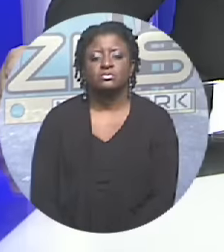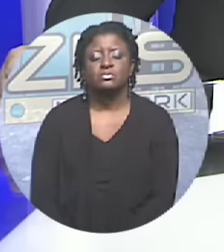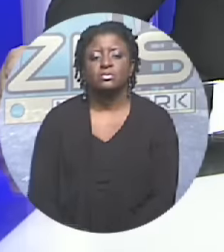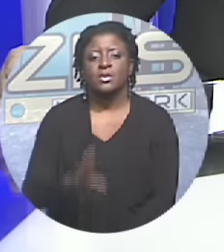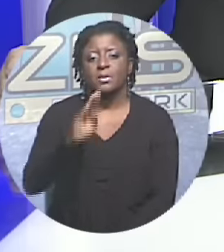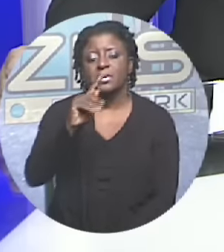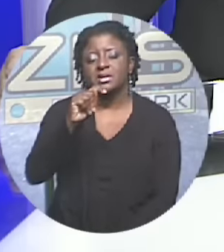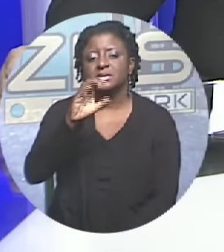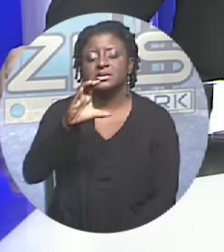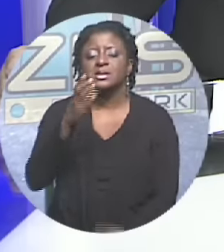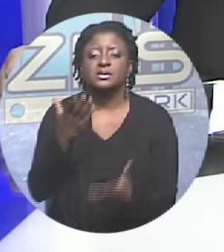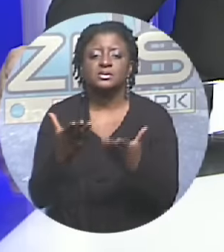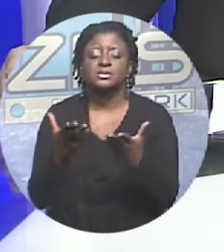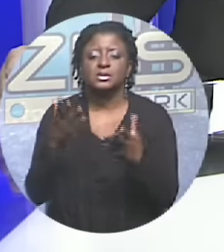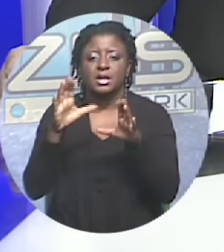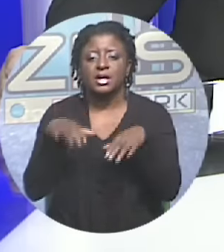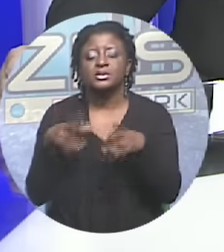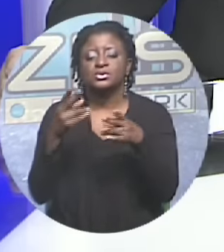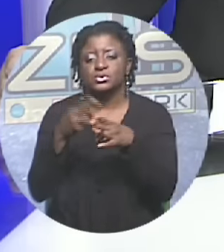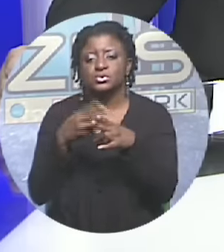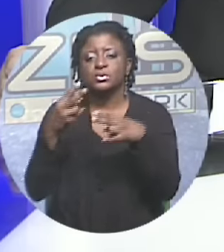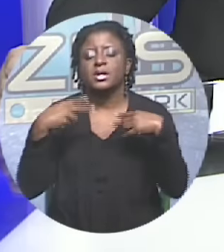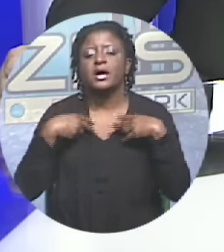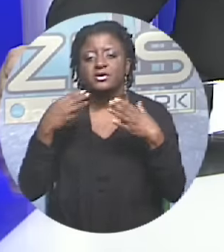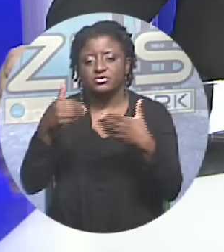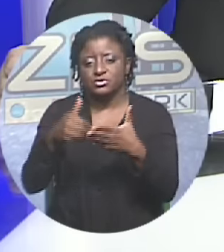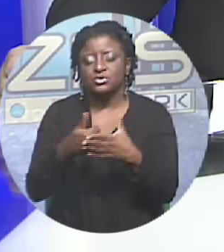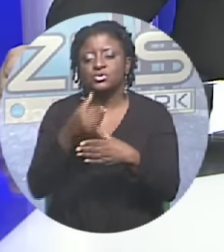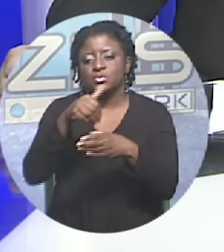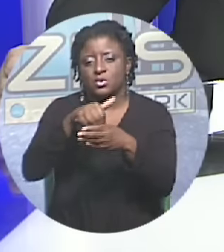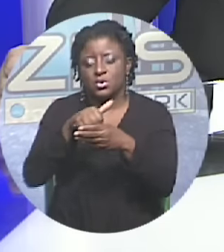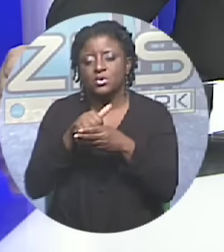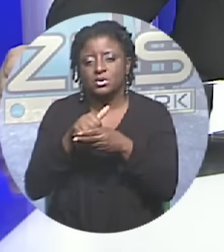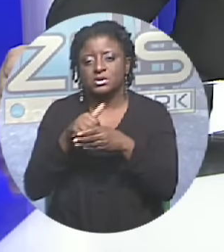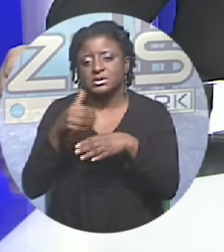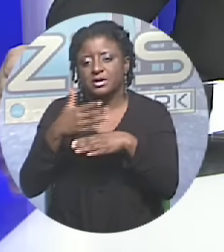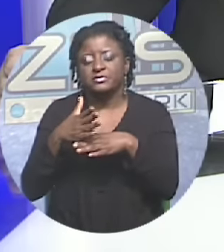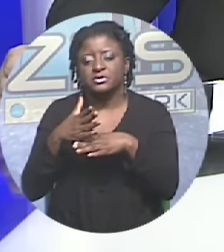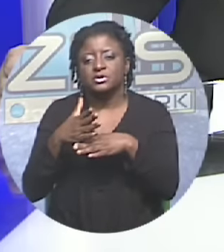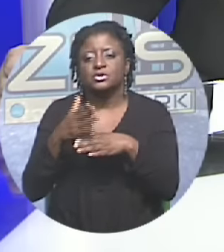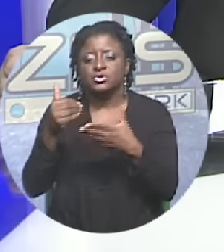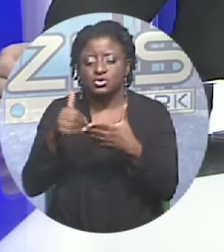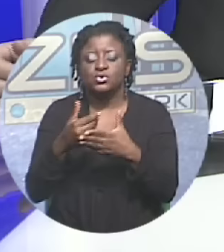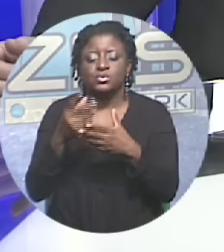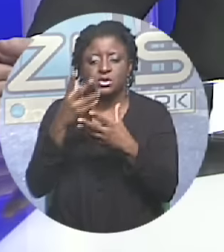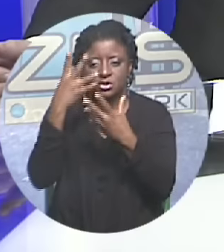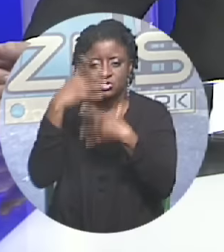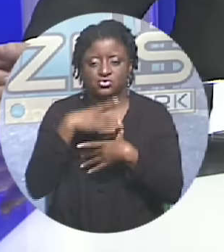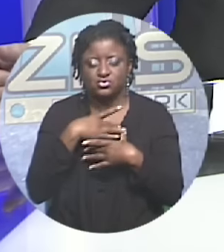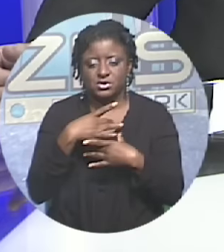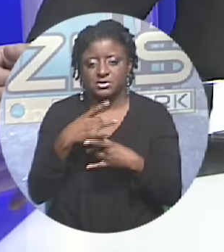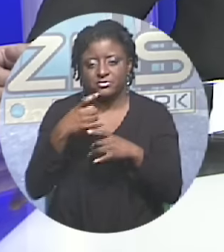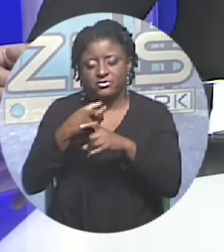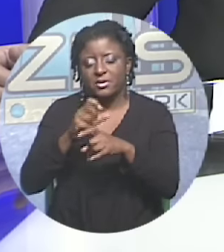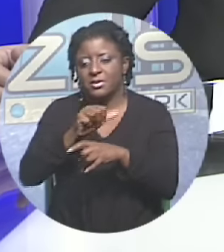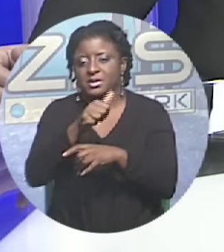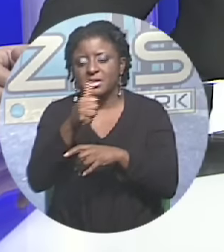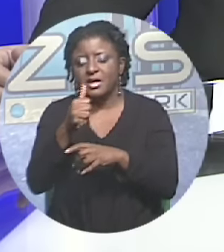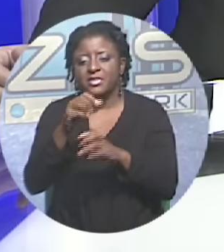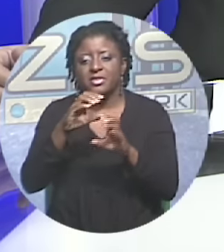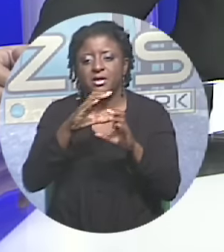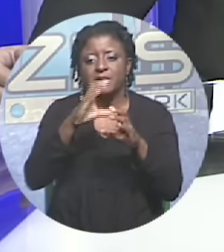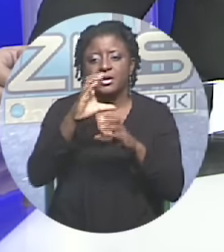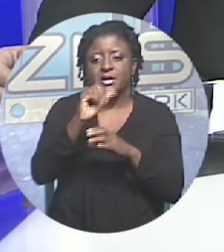BTC could soon have new ownership in the wake of an interest from another company in cable and wireless that could have repercussions for